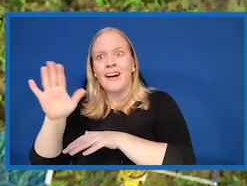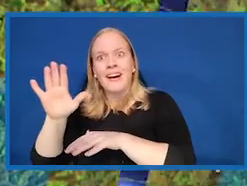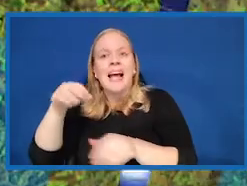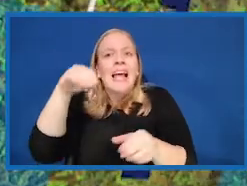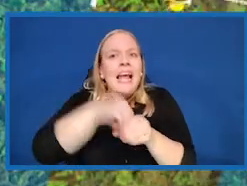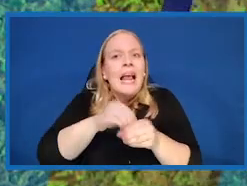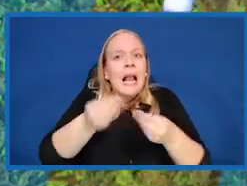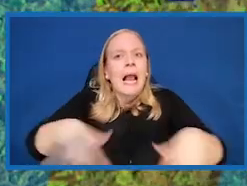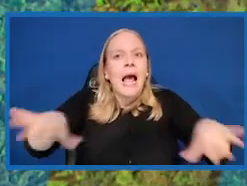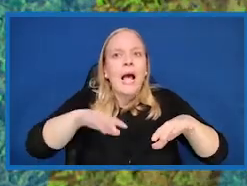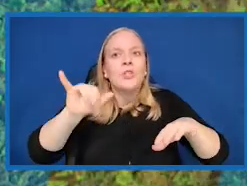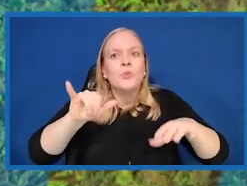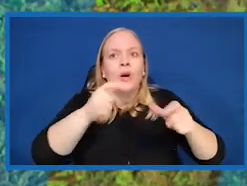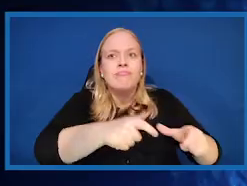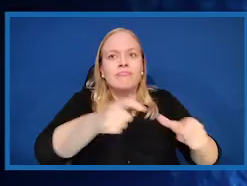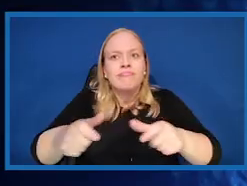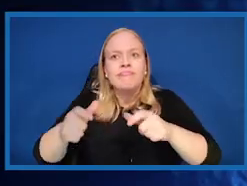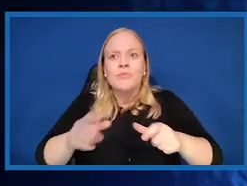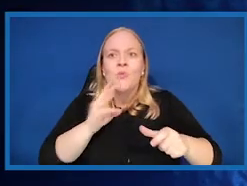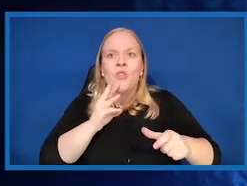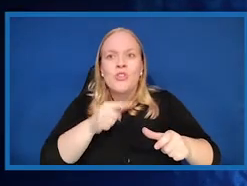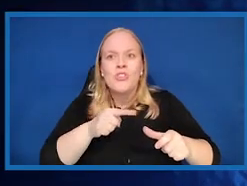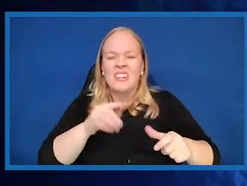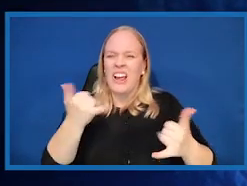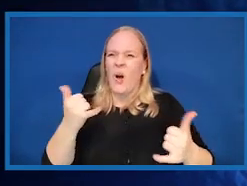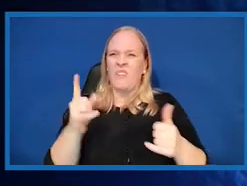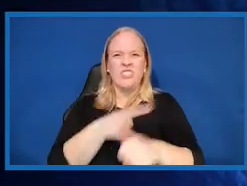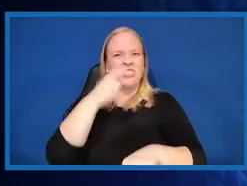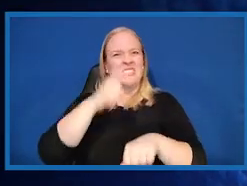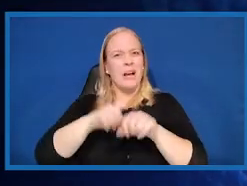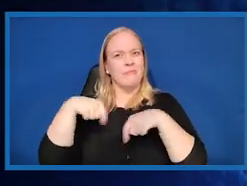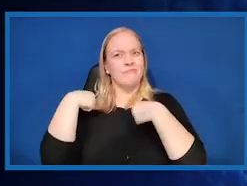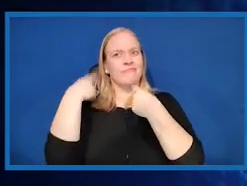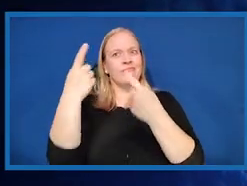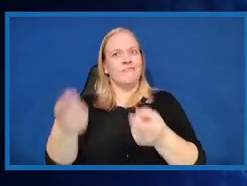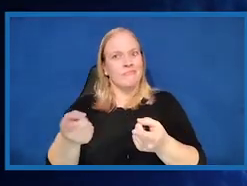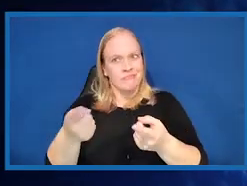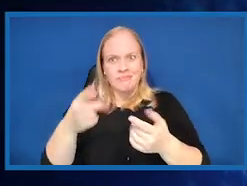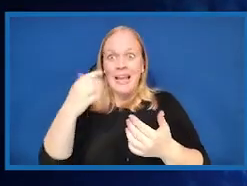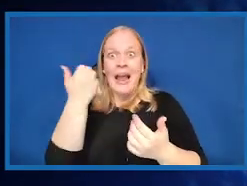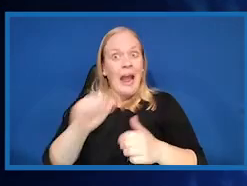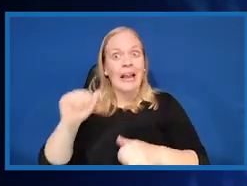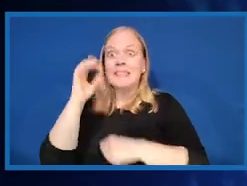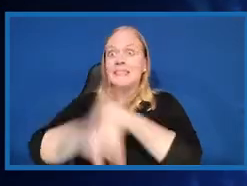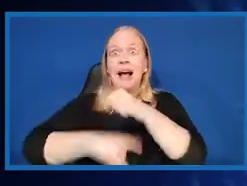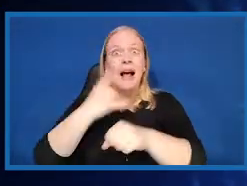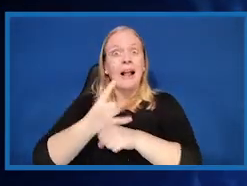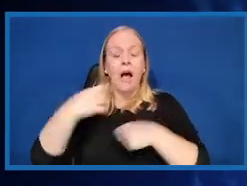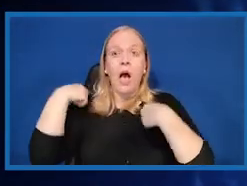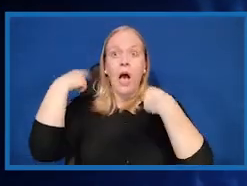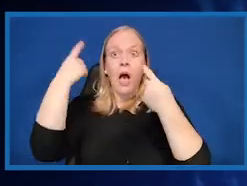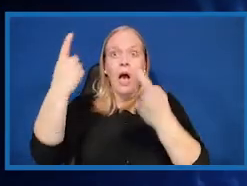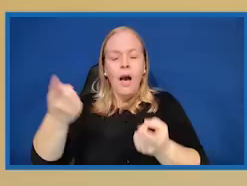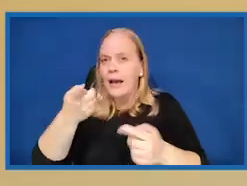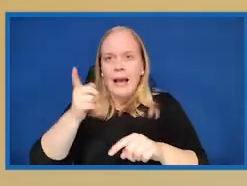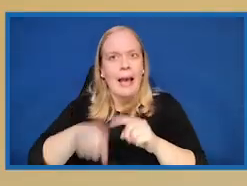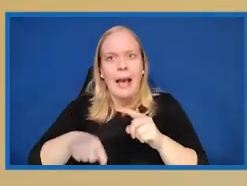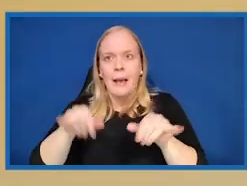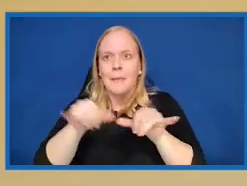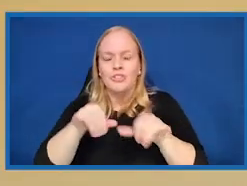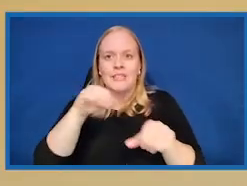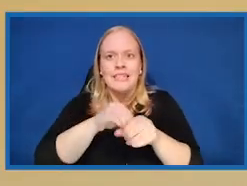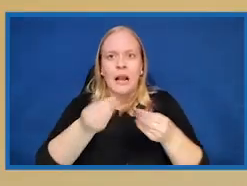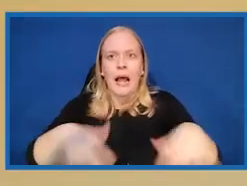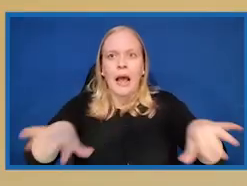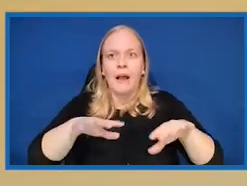first time, that's going to be the first time a satellite will be able to get inland water measurements. That's huge. Yes. And also,